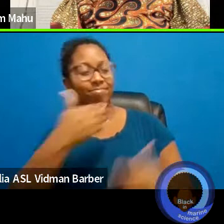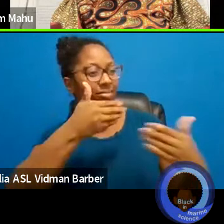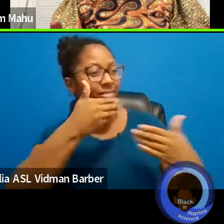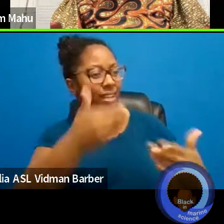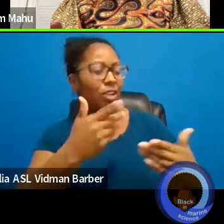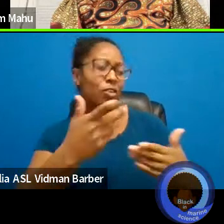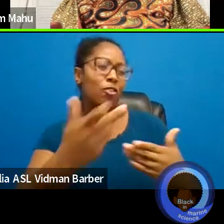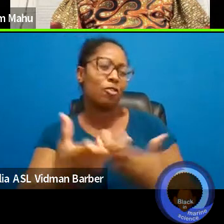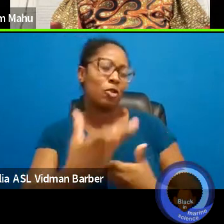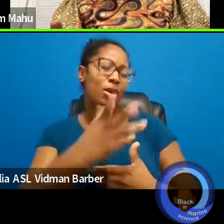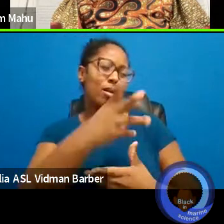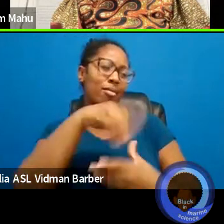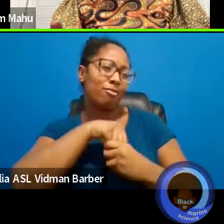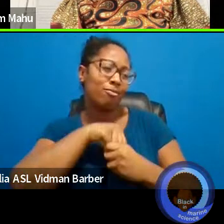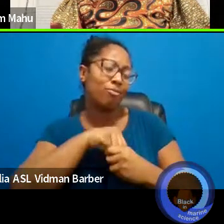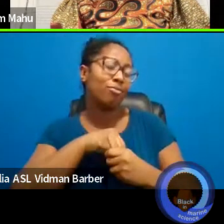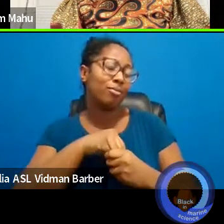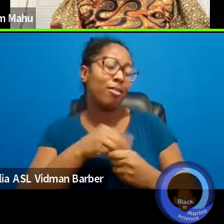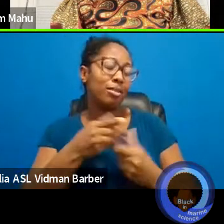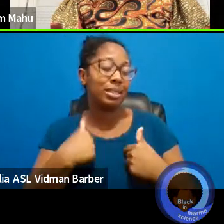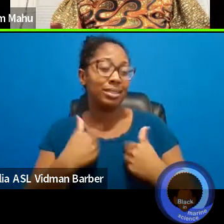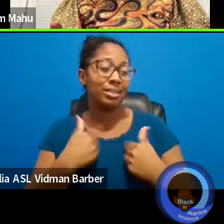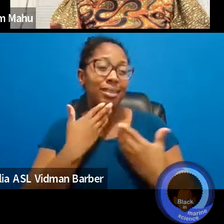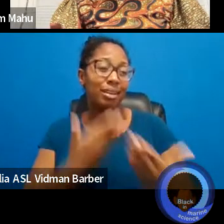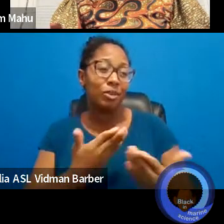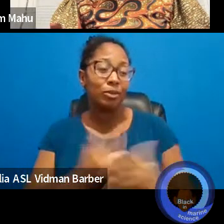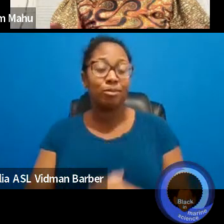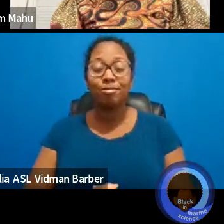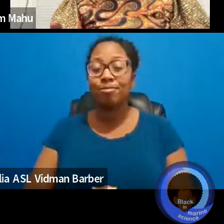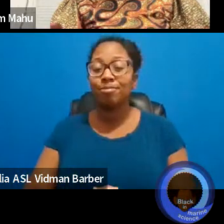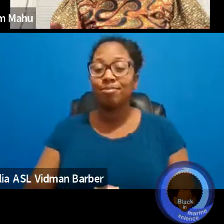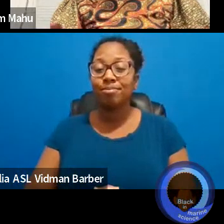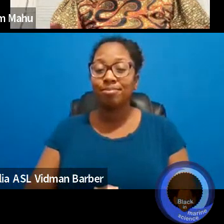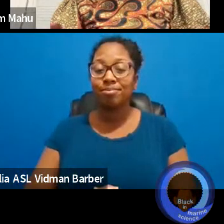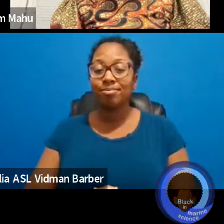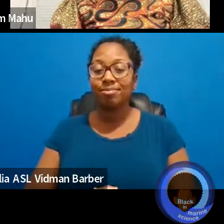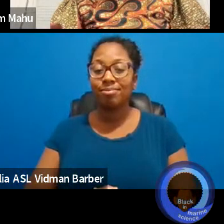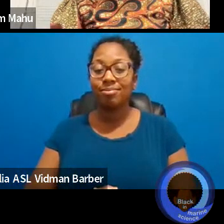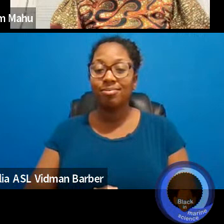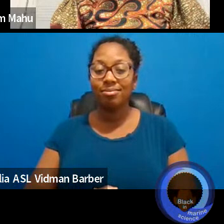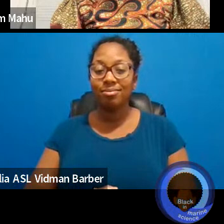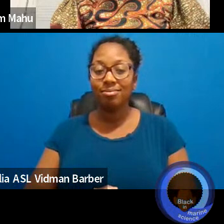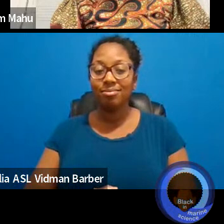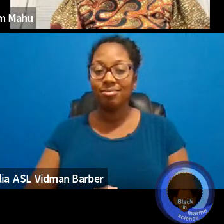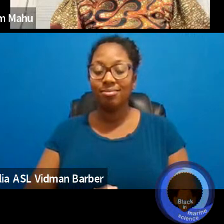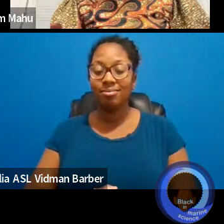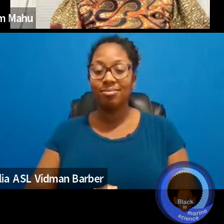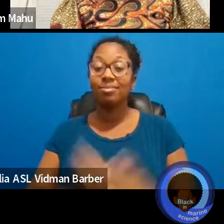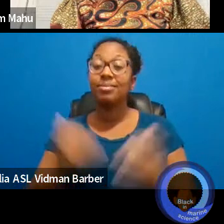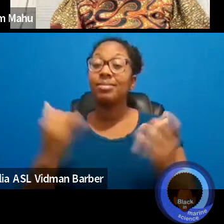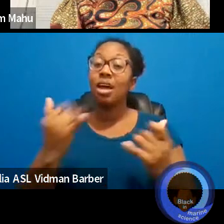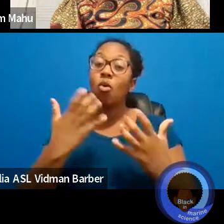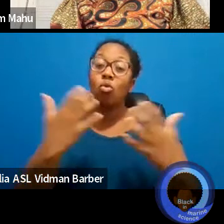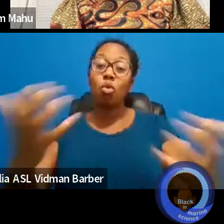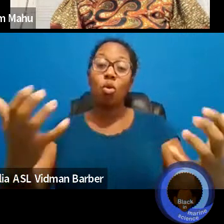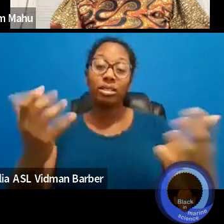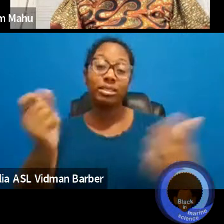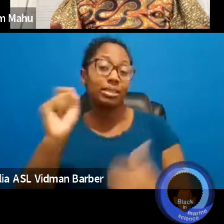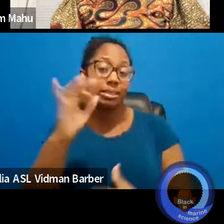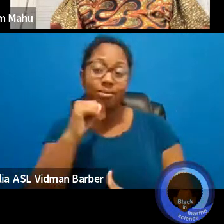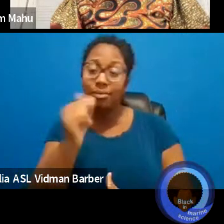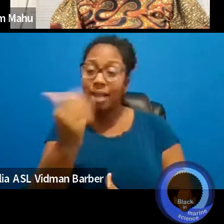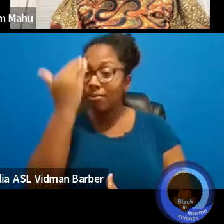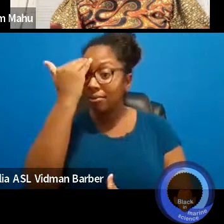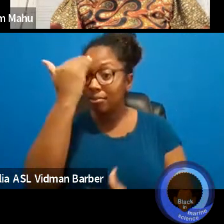for having me on the show. Great. So our audience who are not familiar with